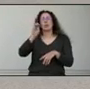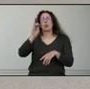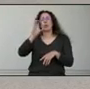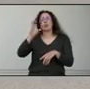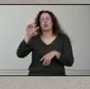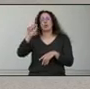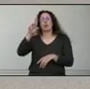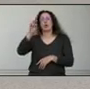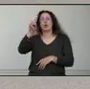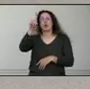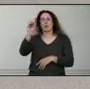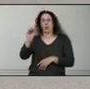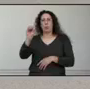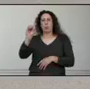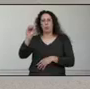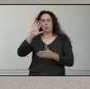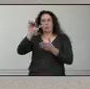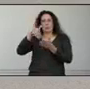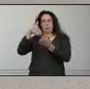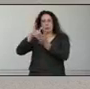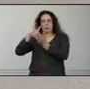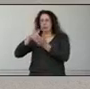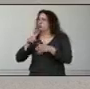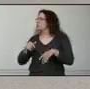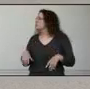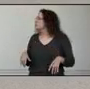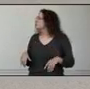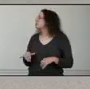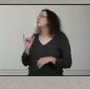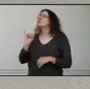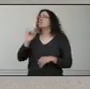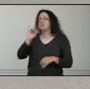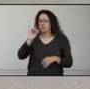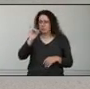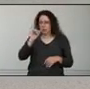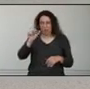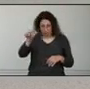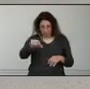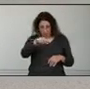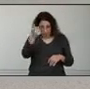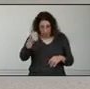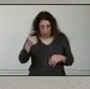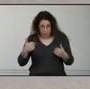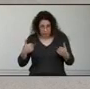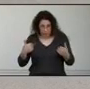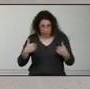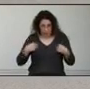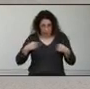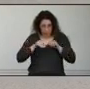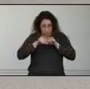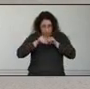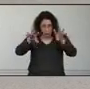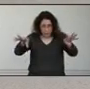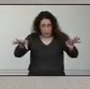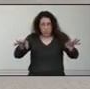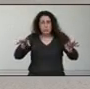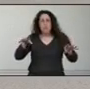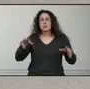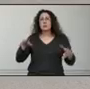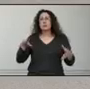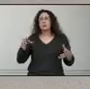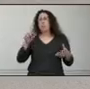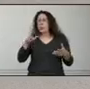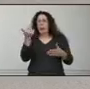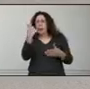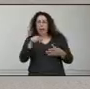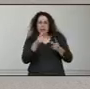I see. And are there any other shelters where there have been outbreaks, or is there any